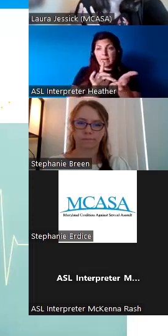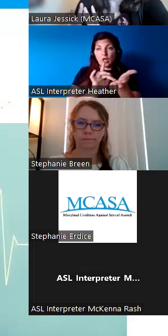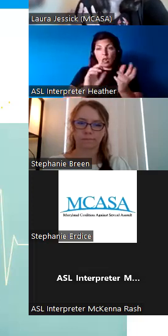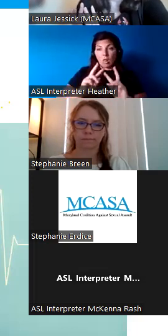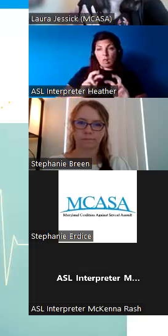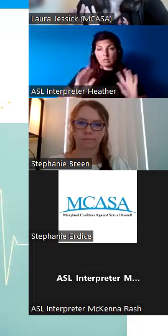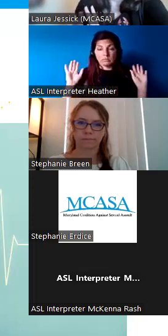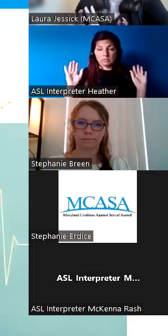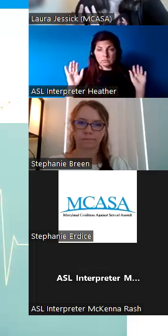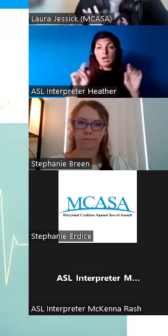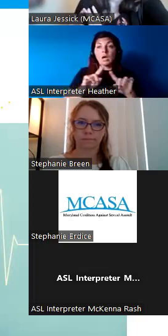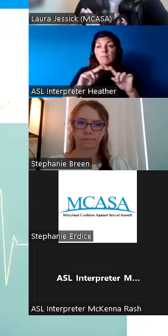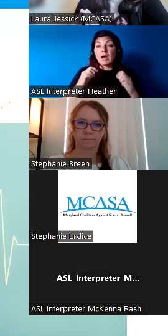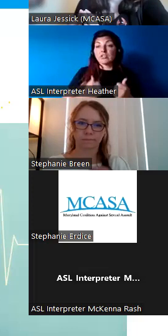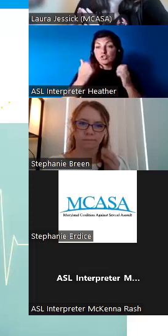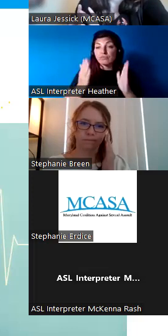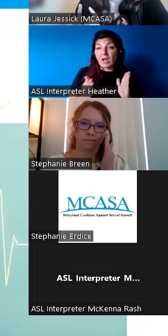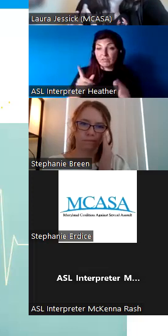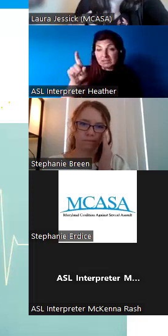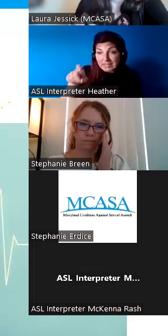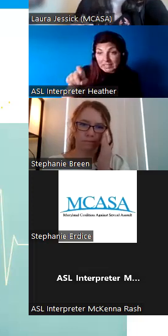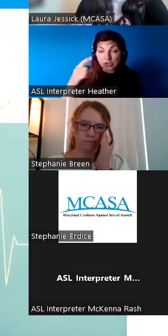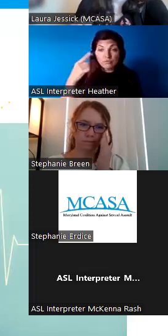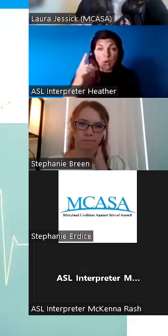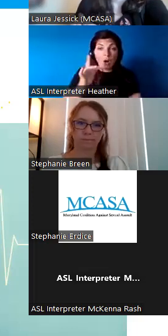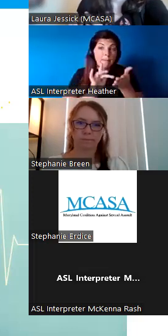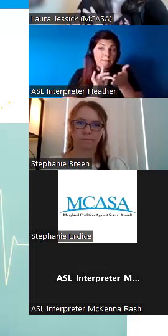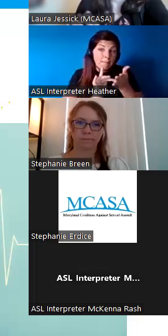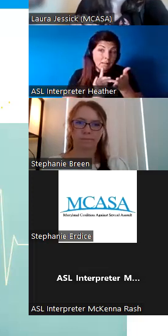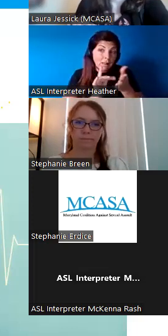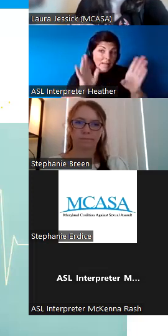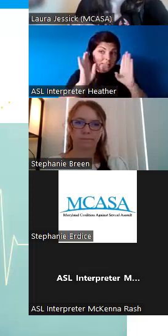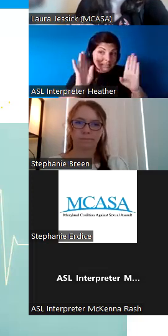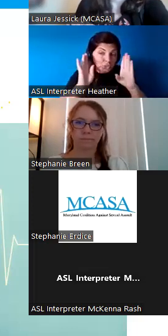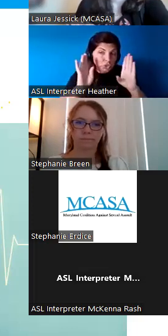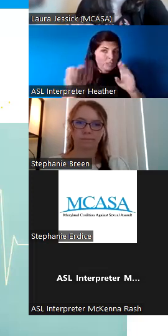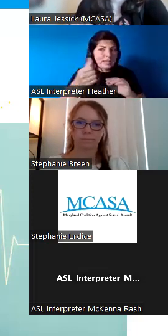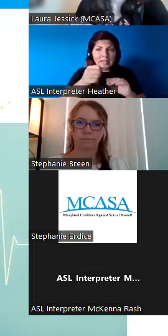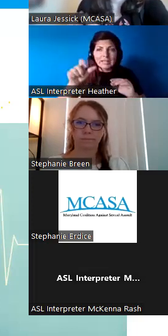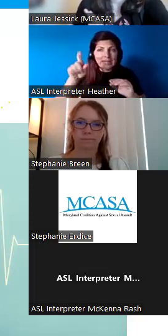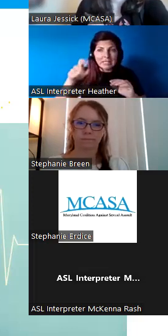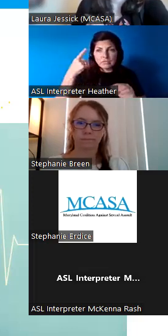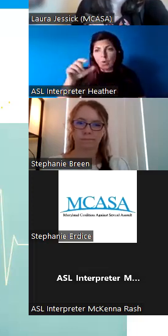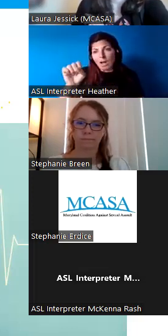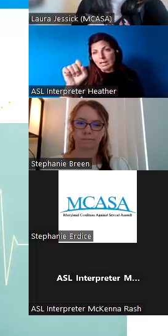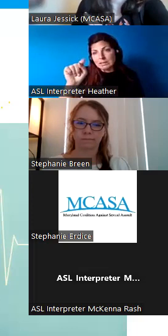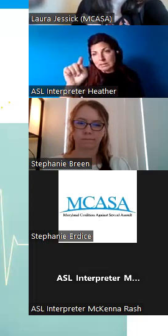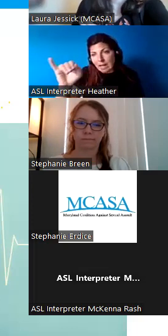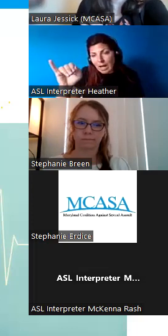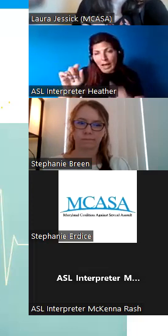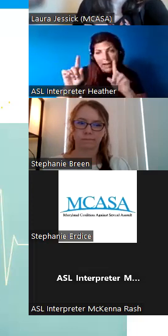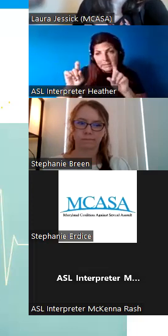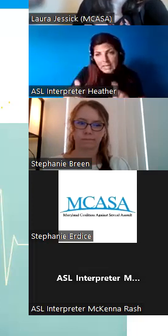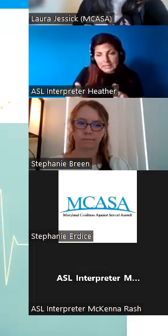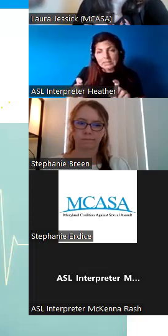the survivor's needs for medical attention, maybe prophylaxis, any necessary STI testing